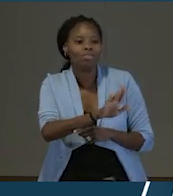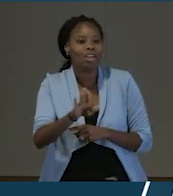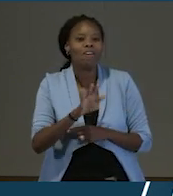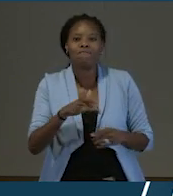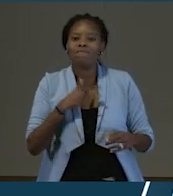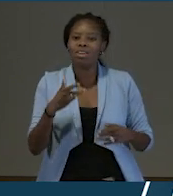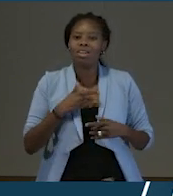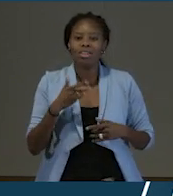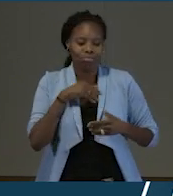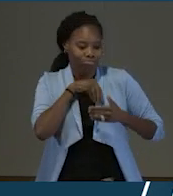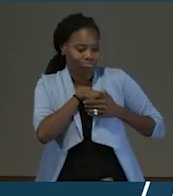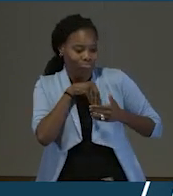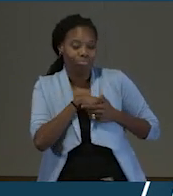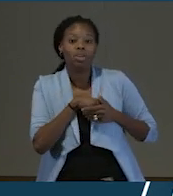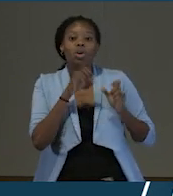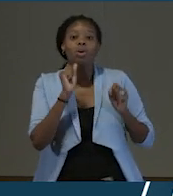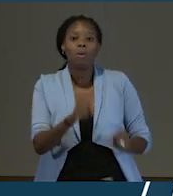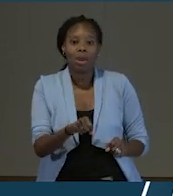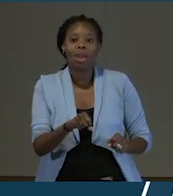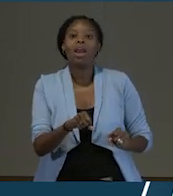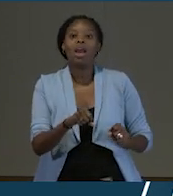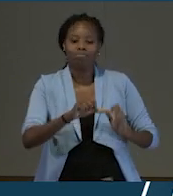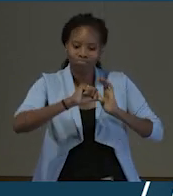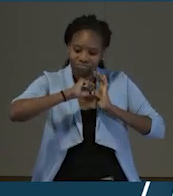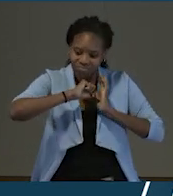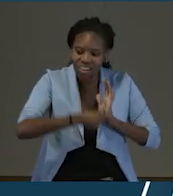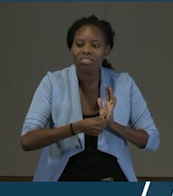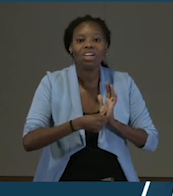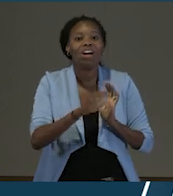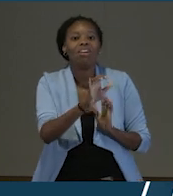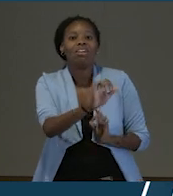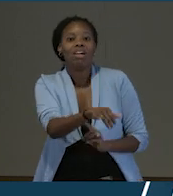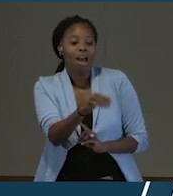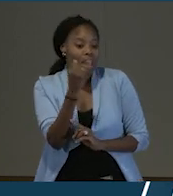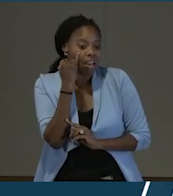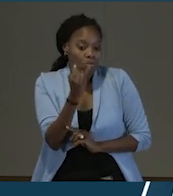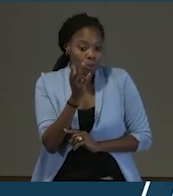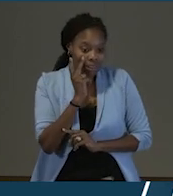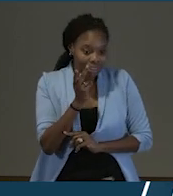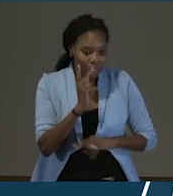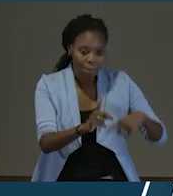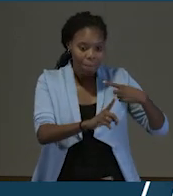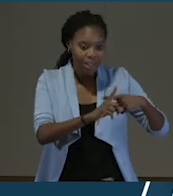motivation. Highlight those items during your play and in everyday activities.